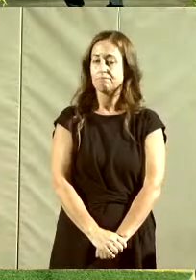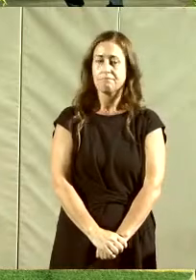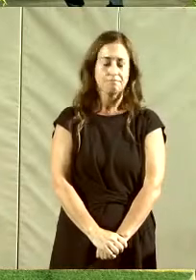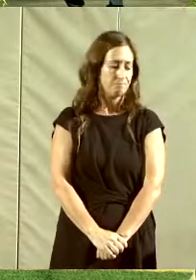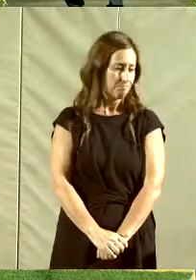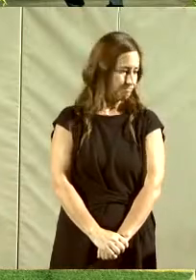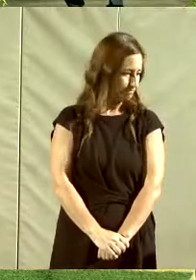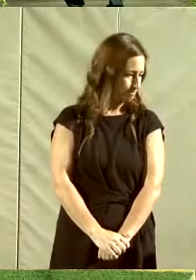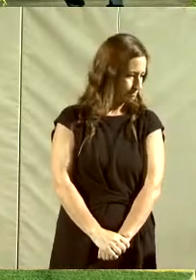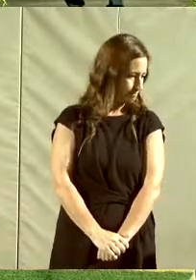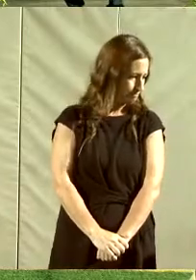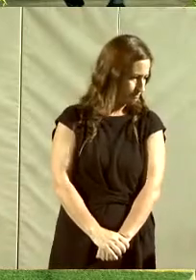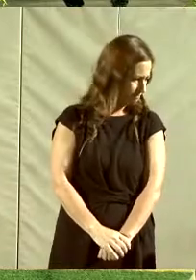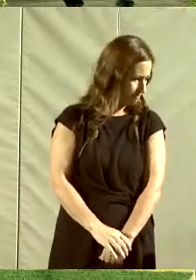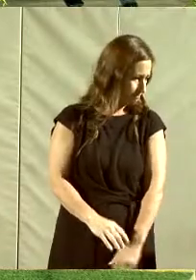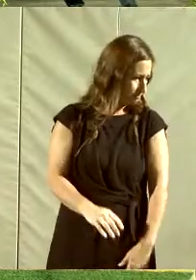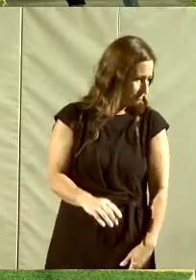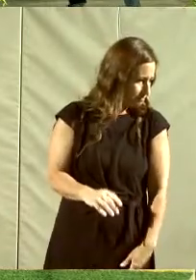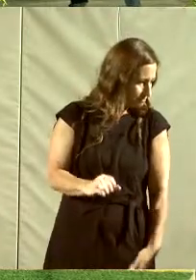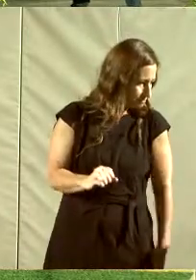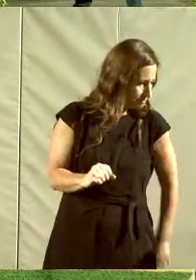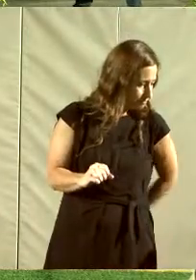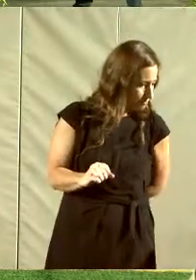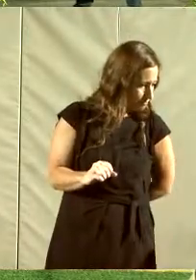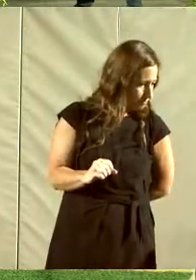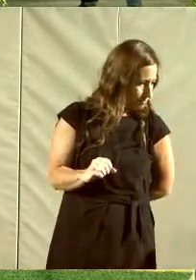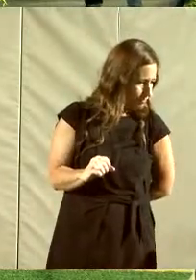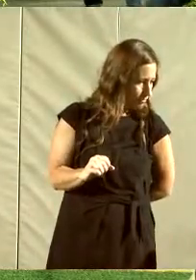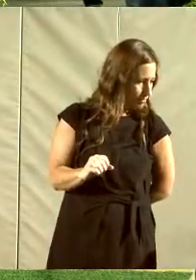Angélica Cardona.